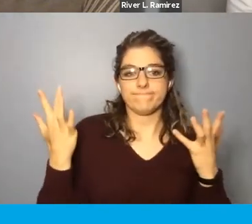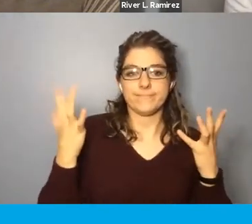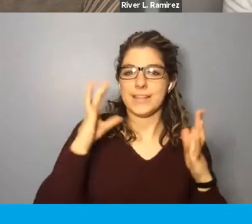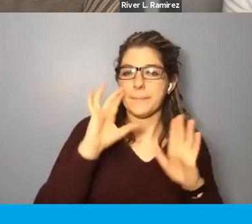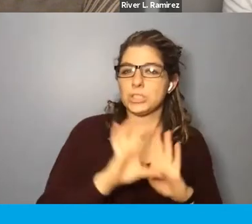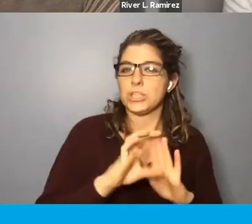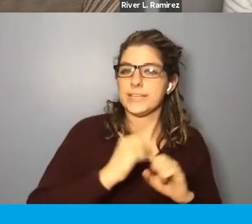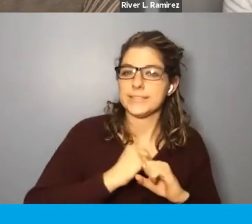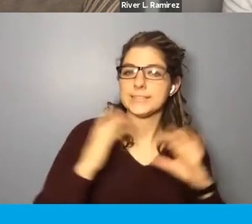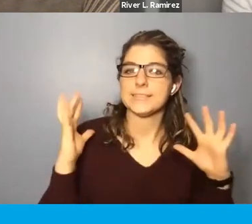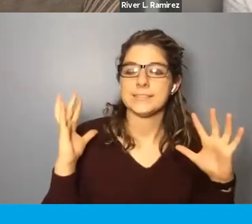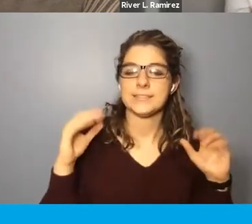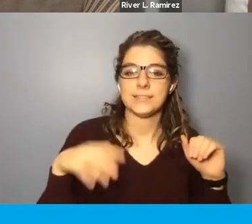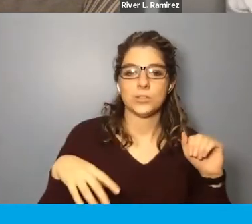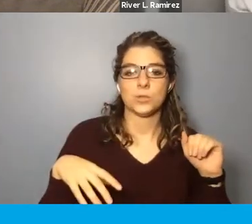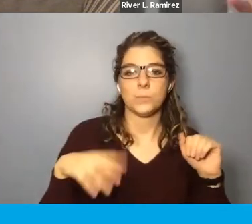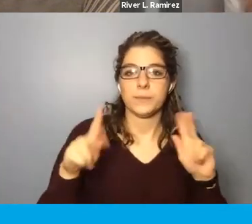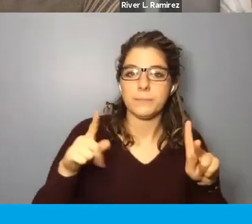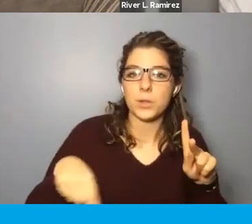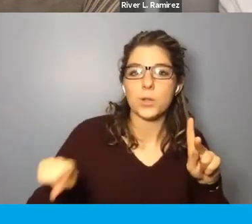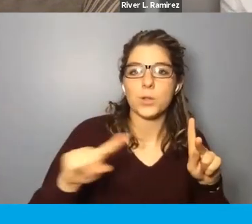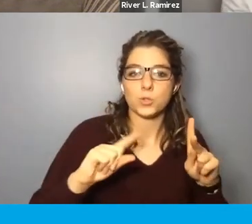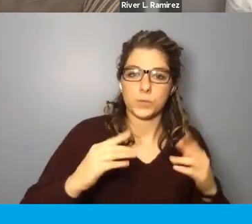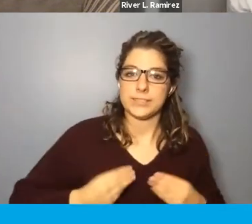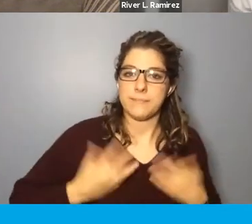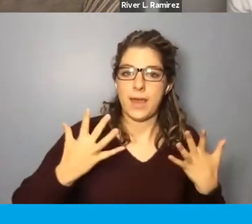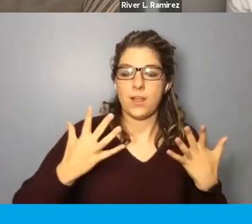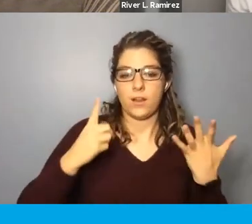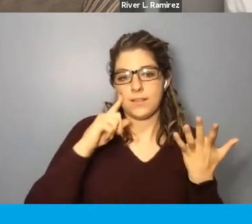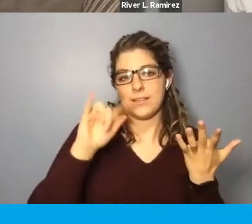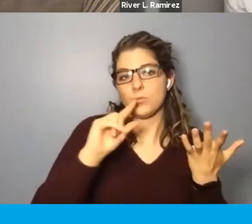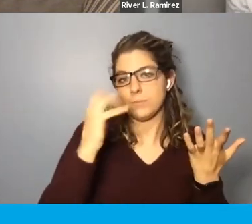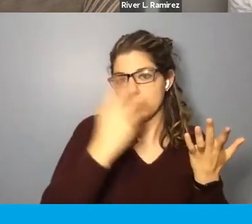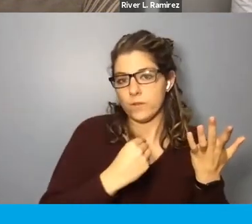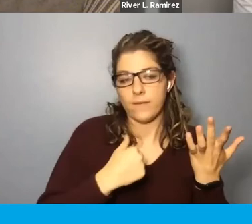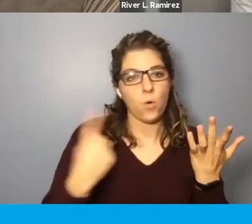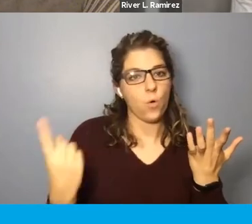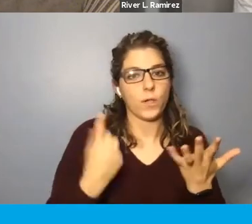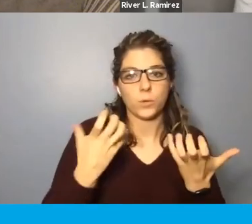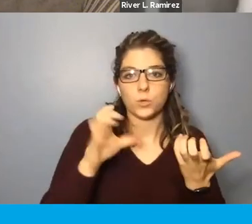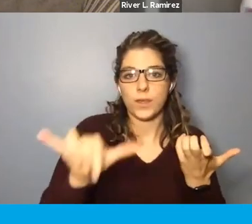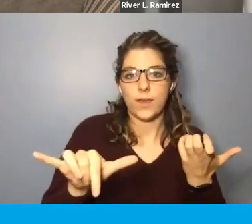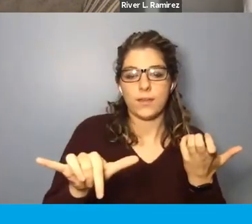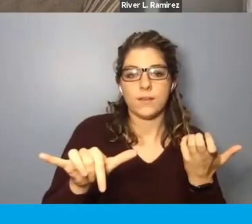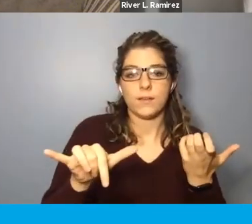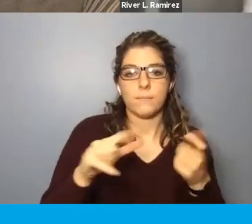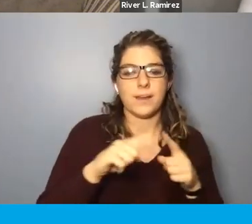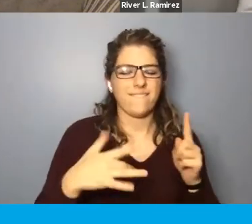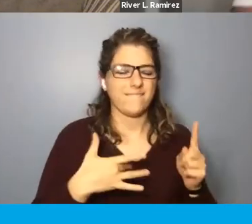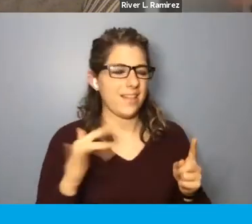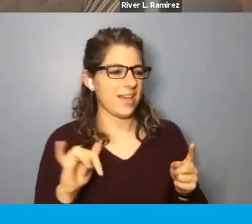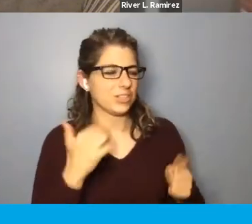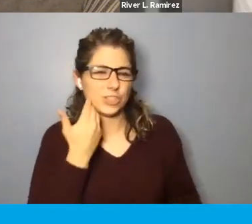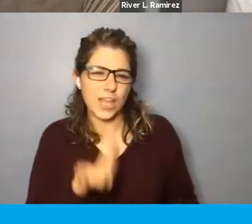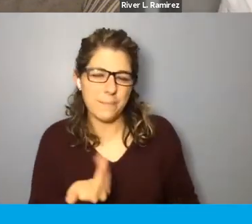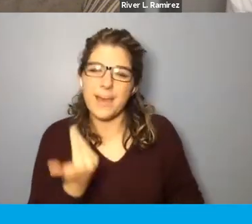images to people to inspire. And I think that's really beautiful. I've always wanted to do that, but I've always felt like such shame.